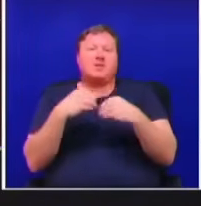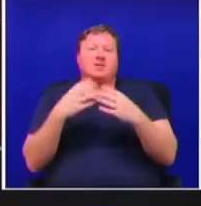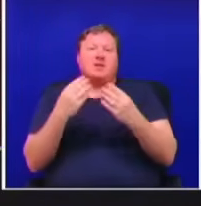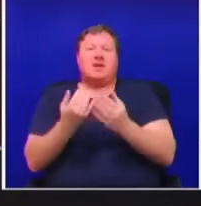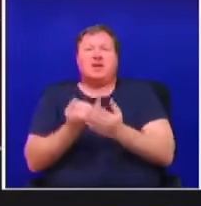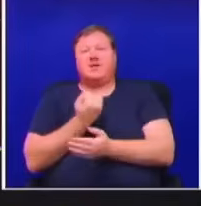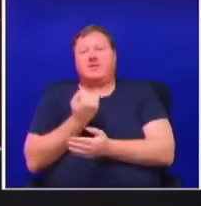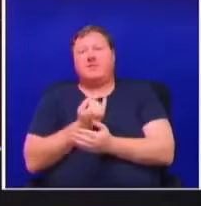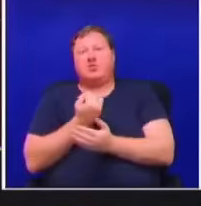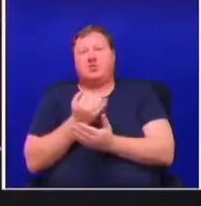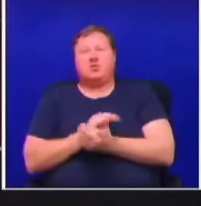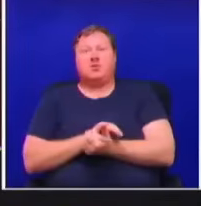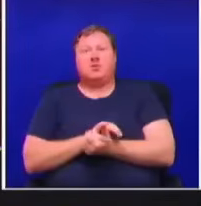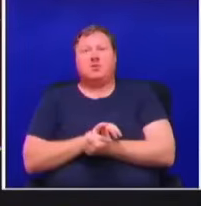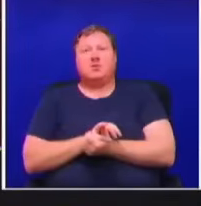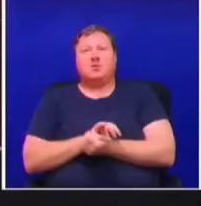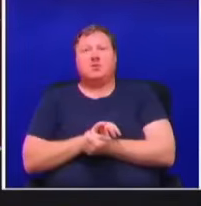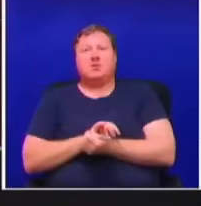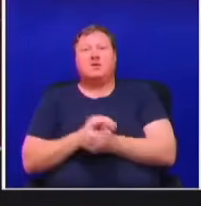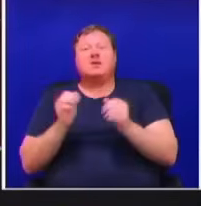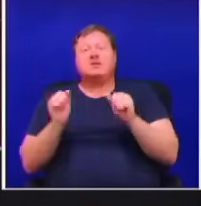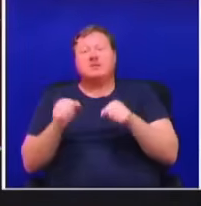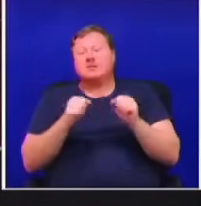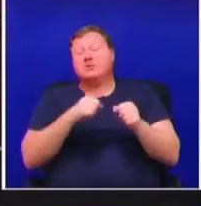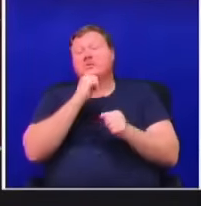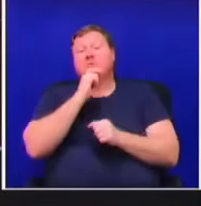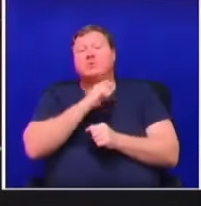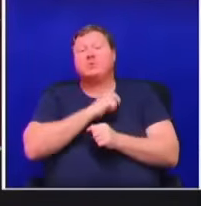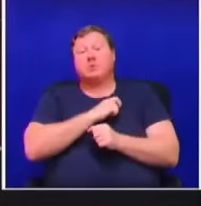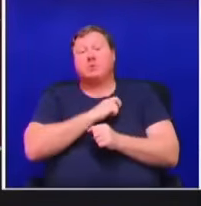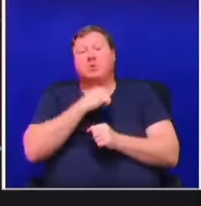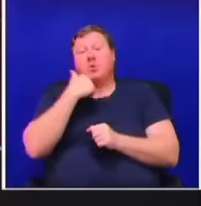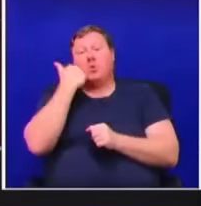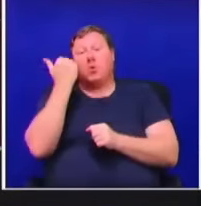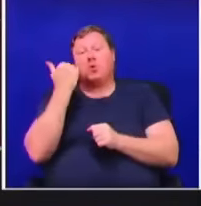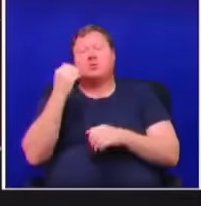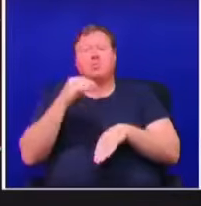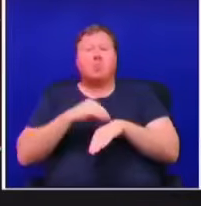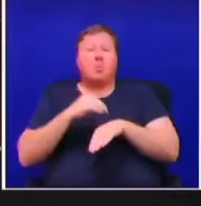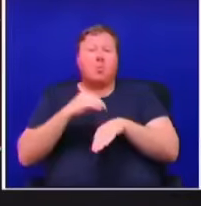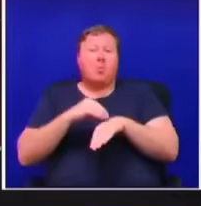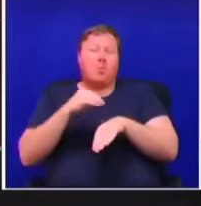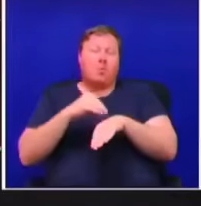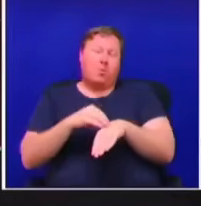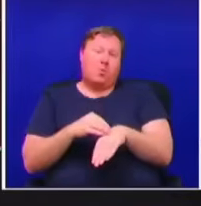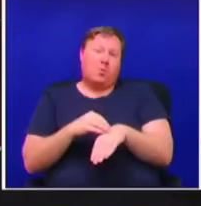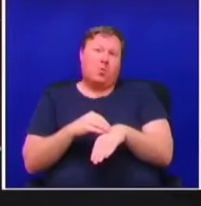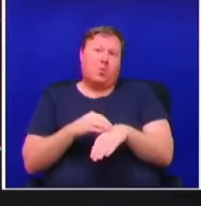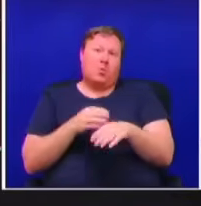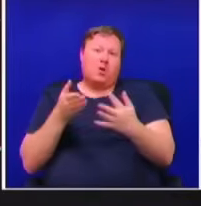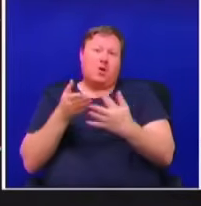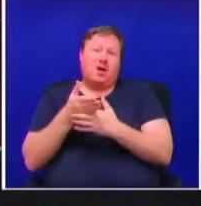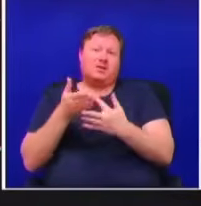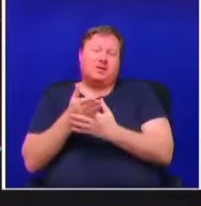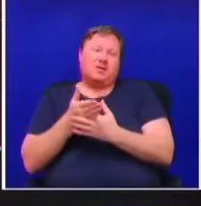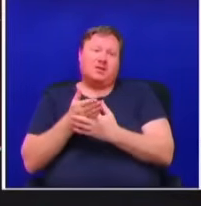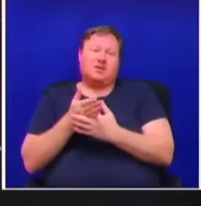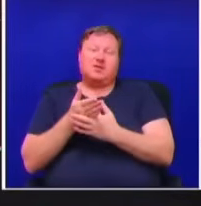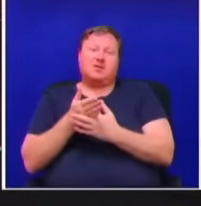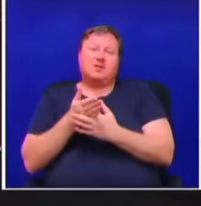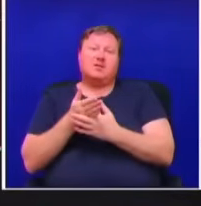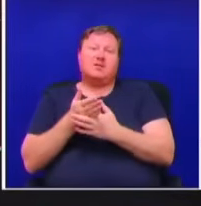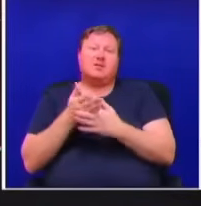individuals. But of course, we want much, much more access by our